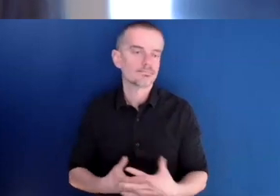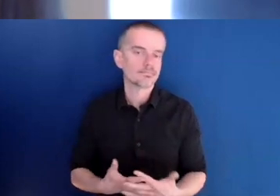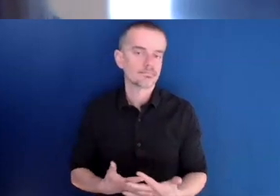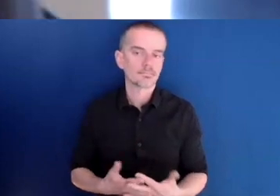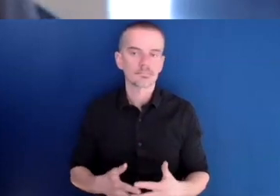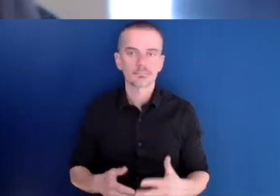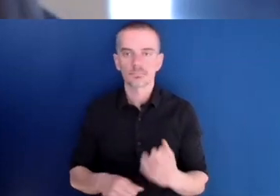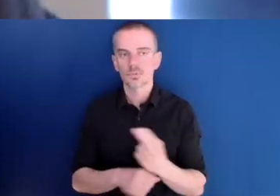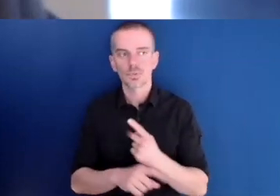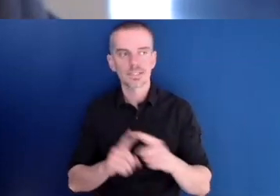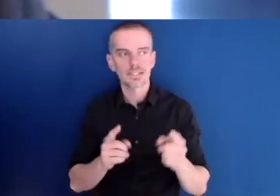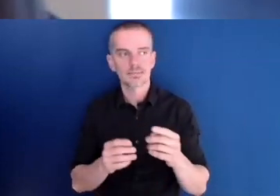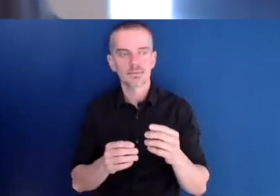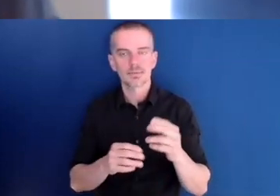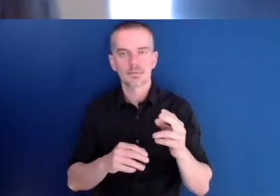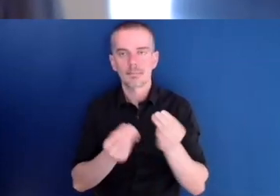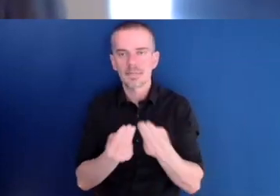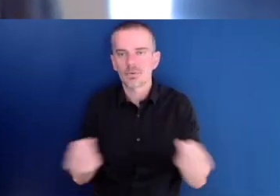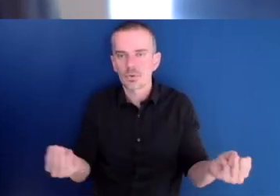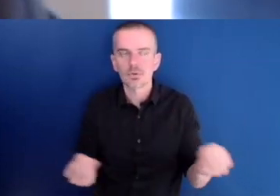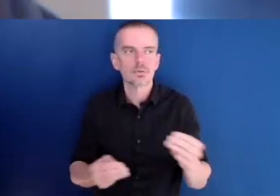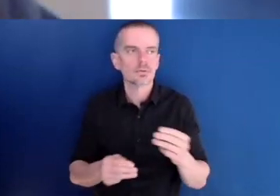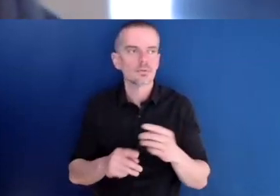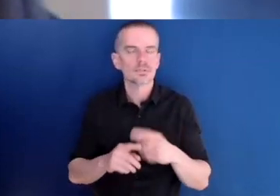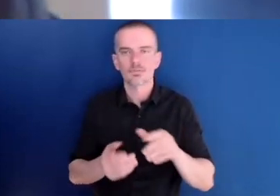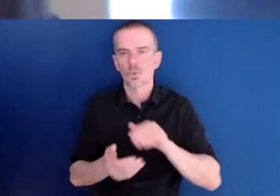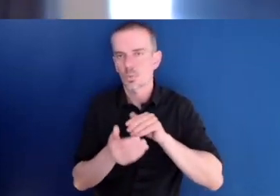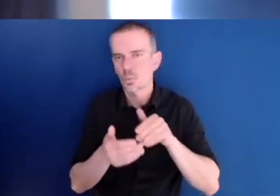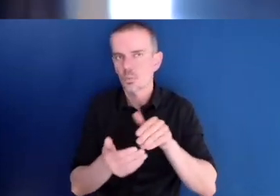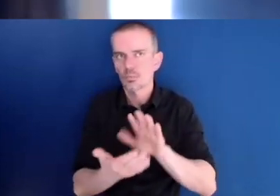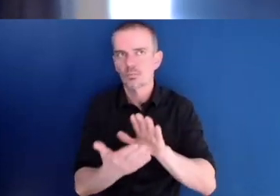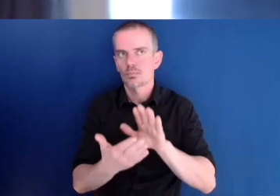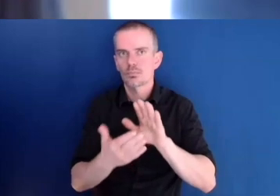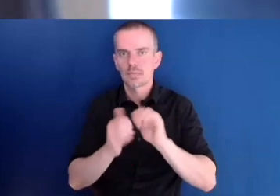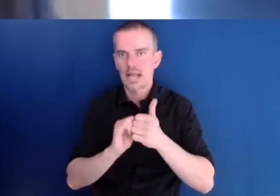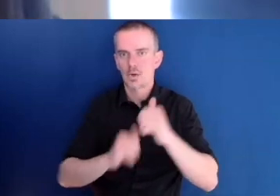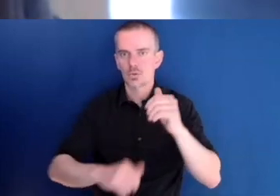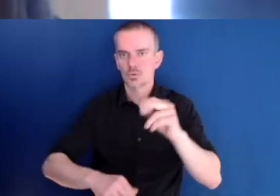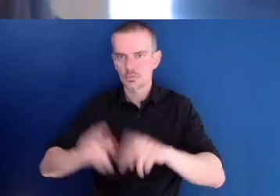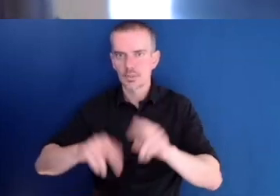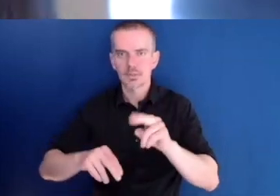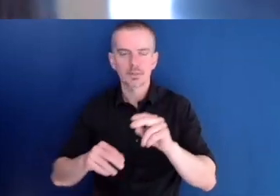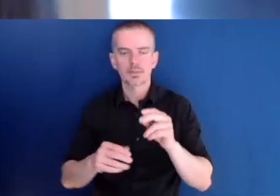using different building materials, using different approaches. There's some variation in cost.